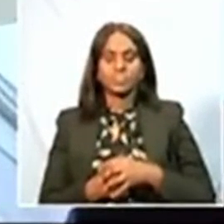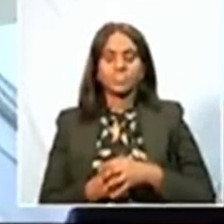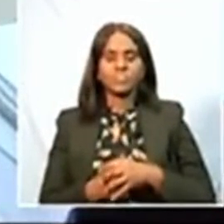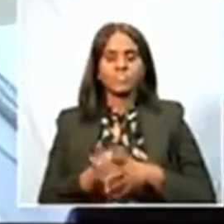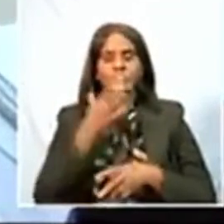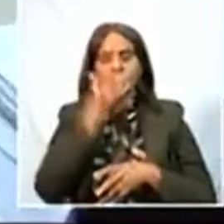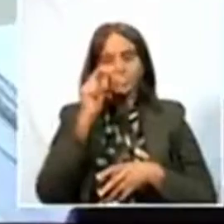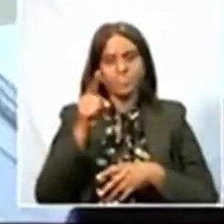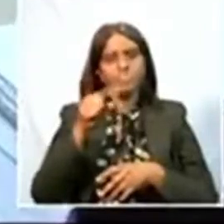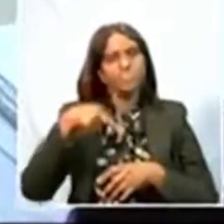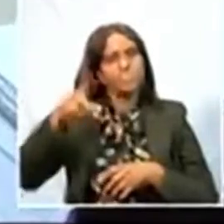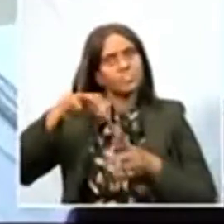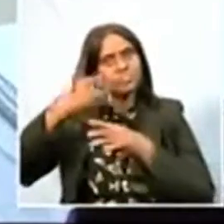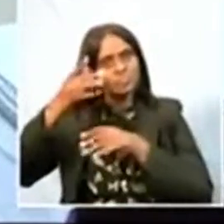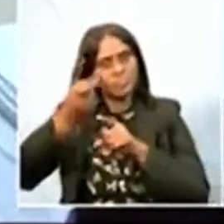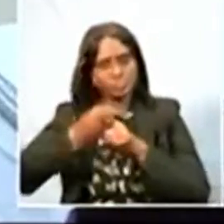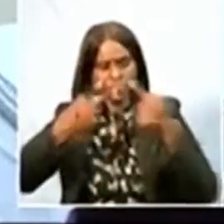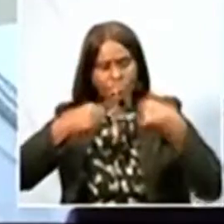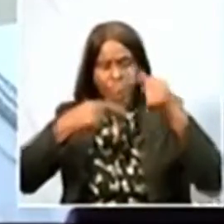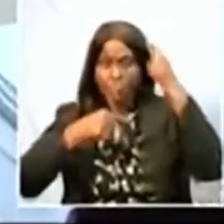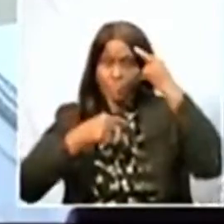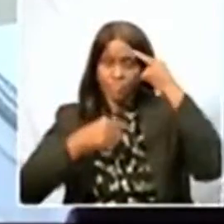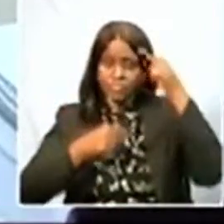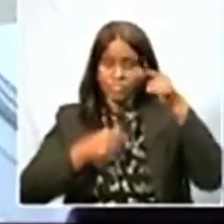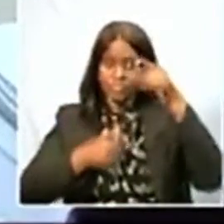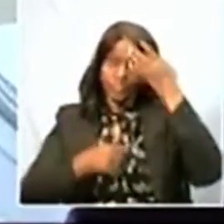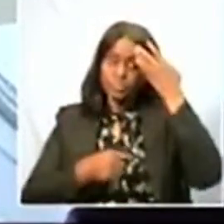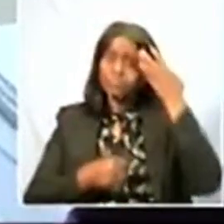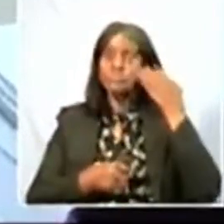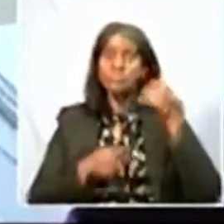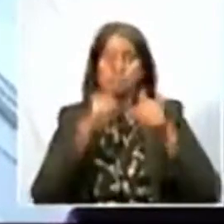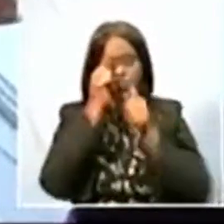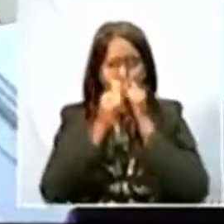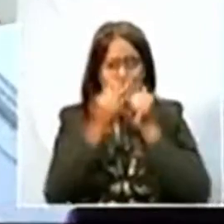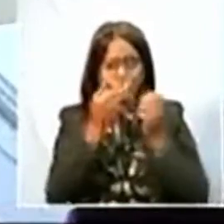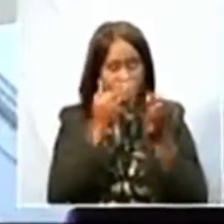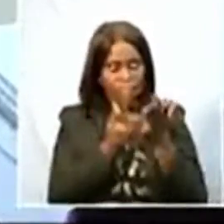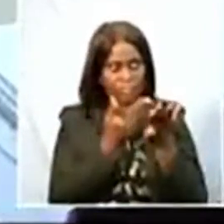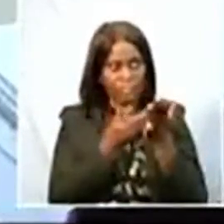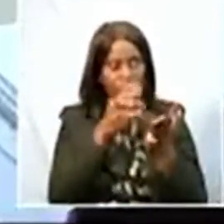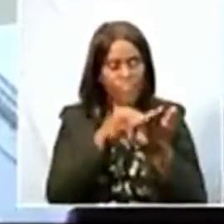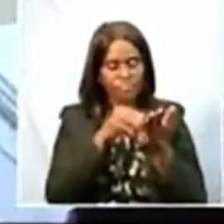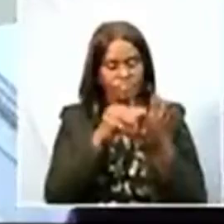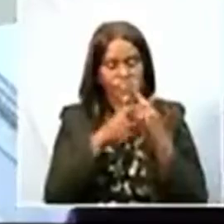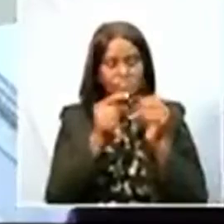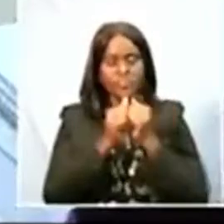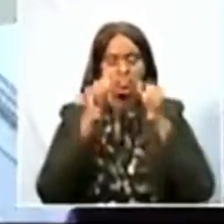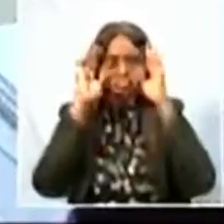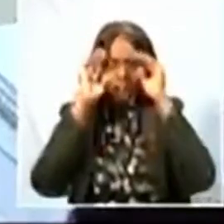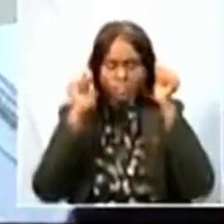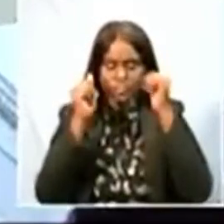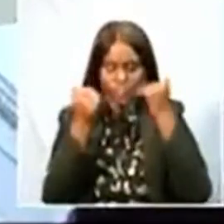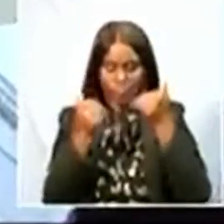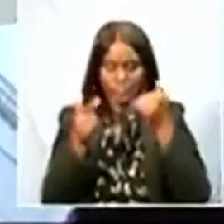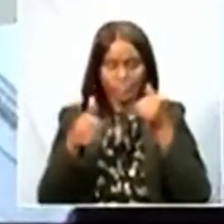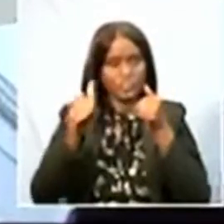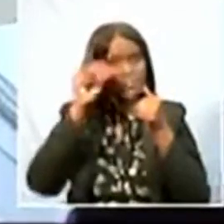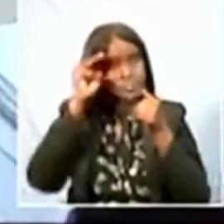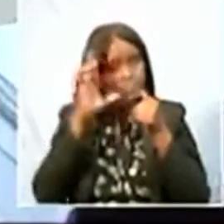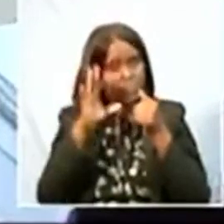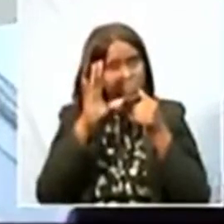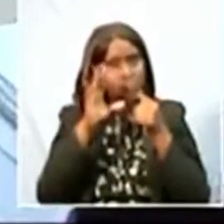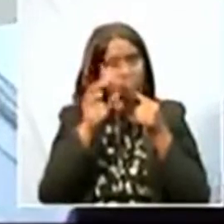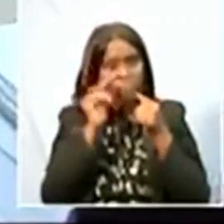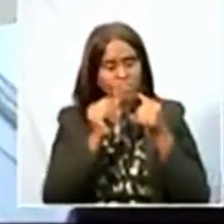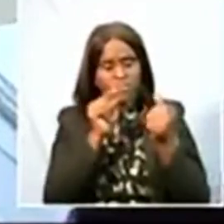it's better you walk out from local government. Because this matter started with the president, now the minister,